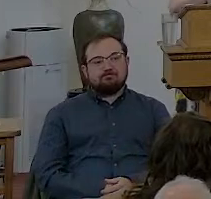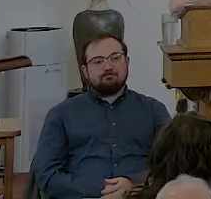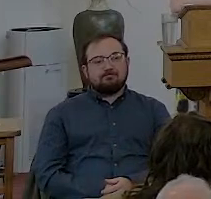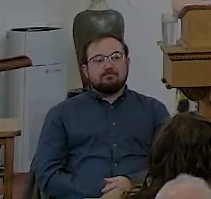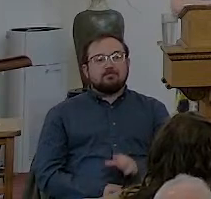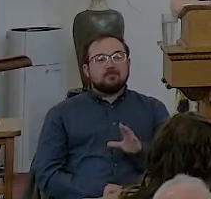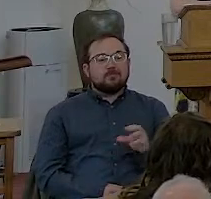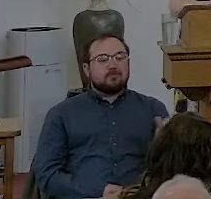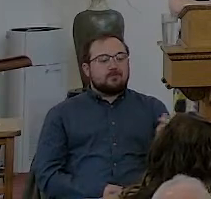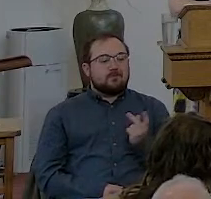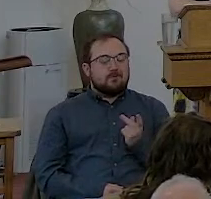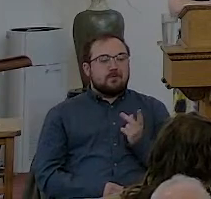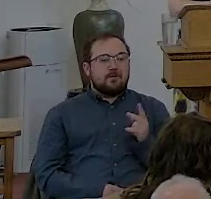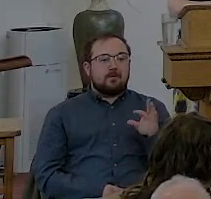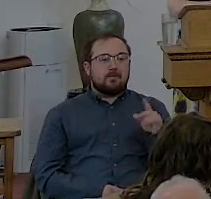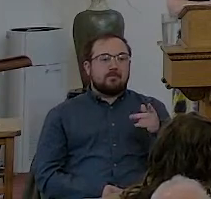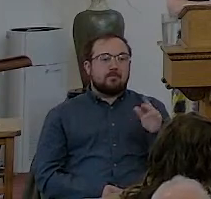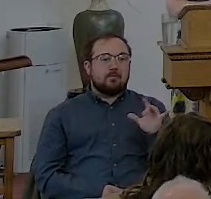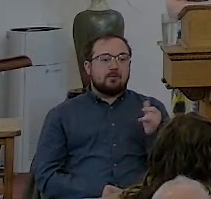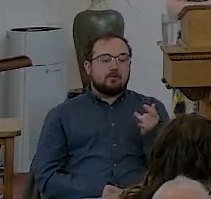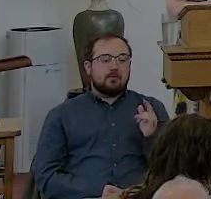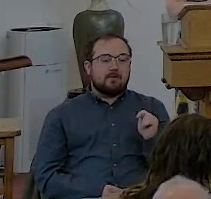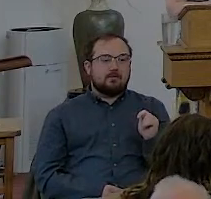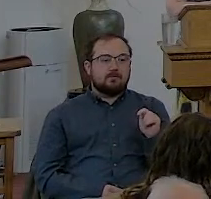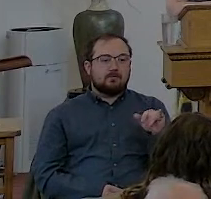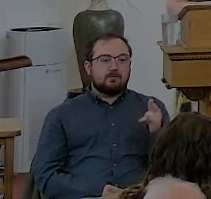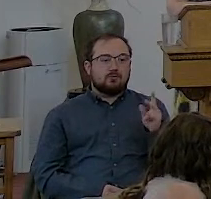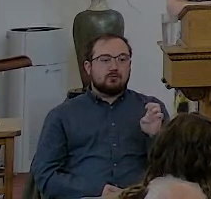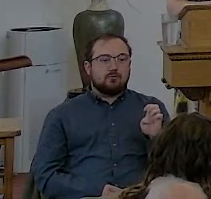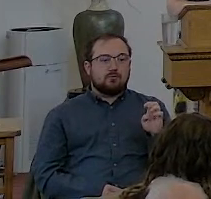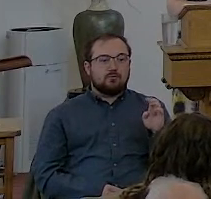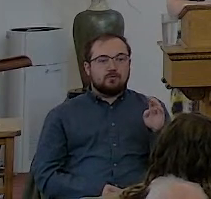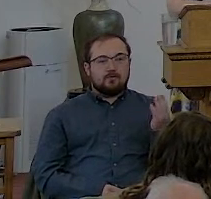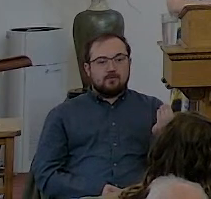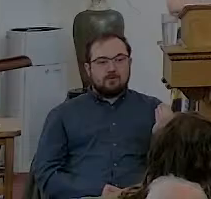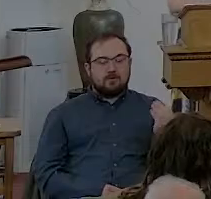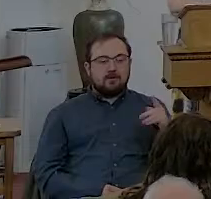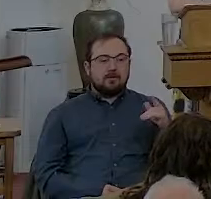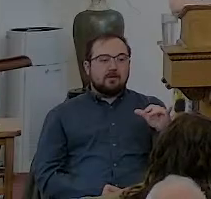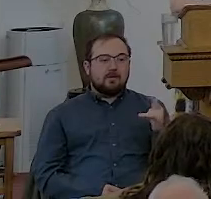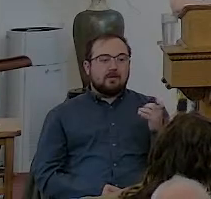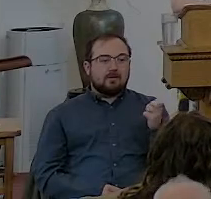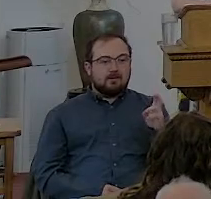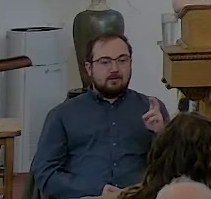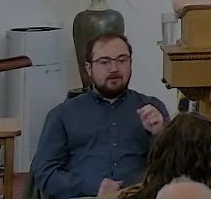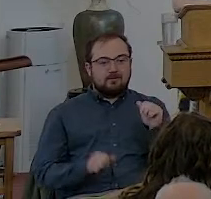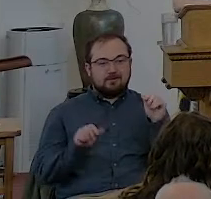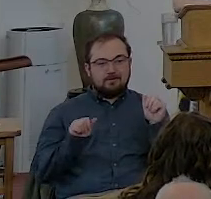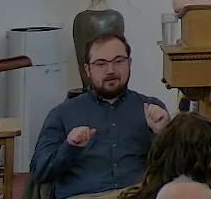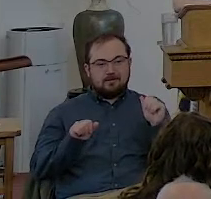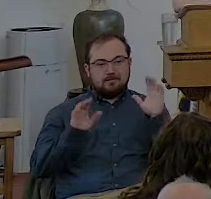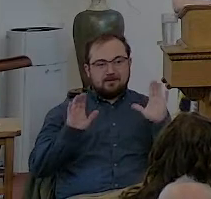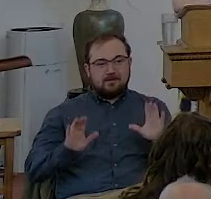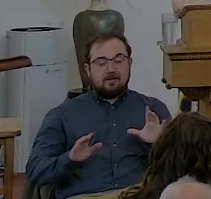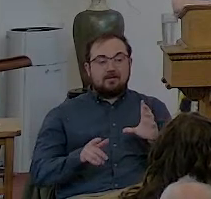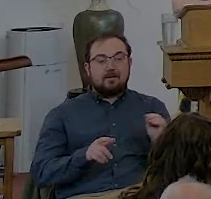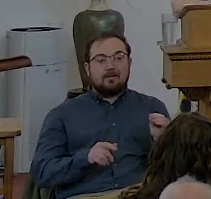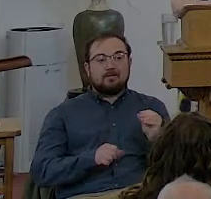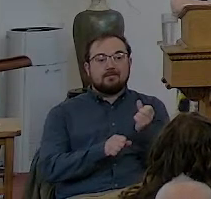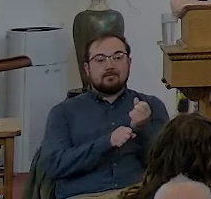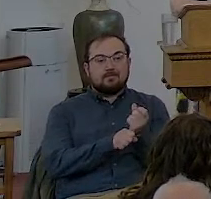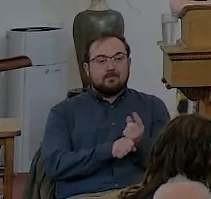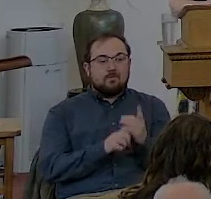She's returning to the pulpit on June 14th, which is our Glitter Blessing Sunday, as well as our annual